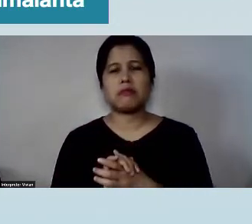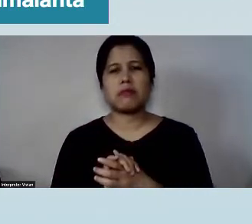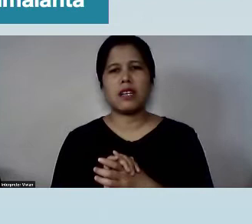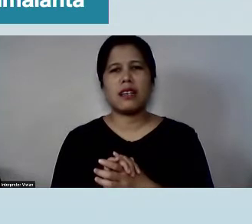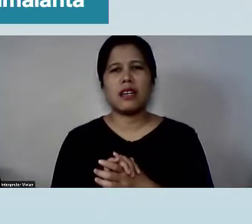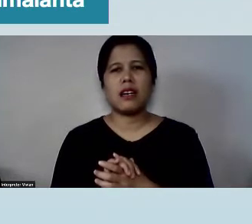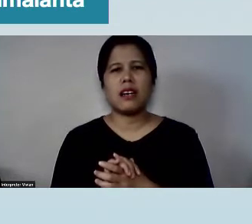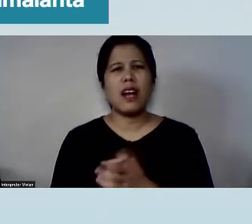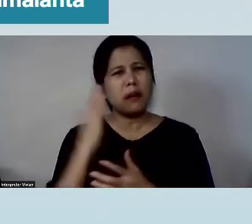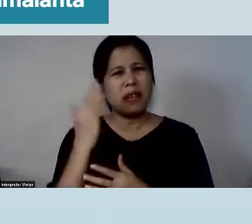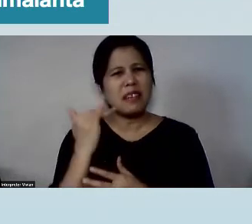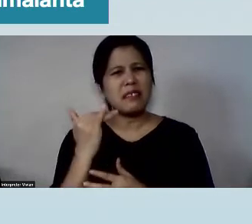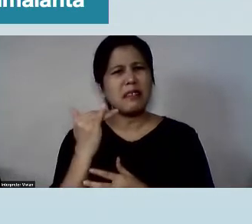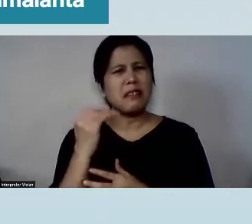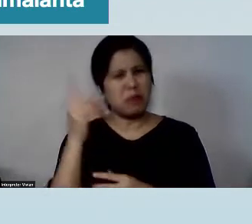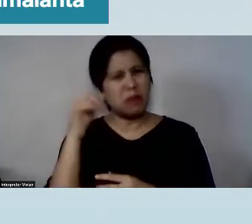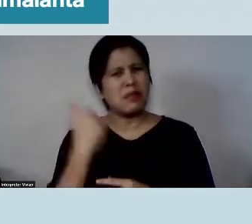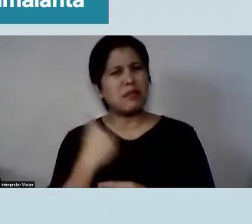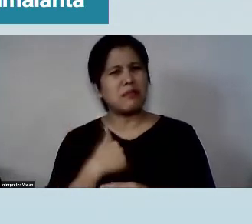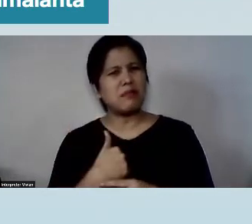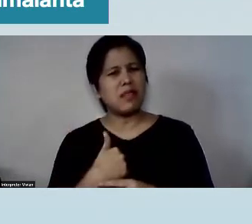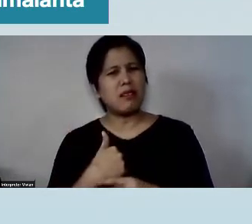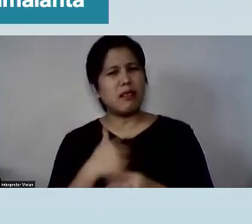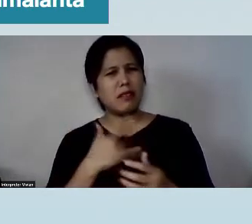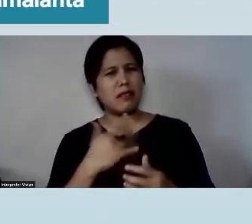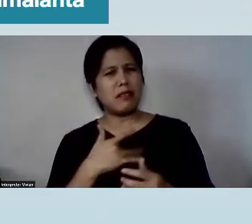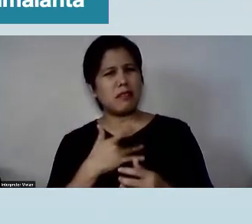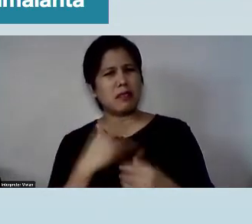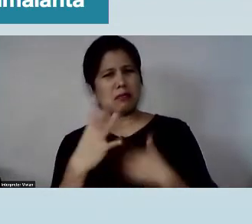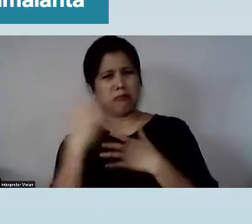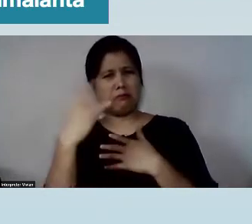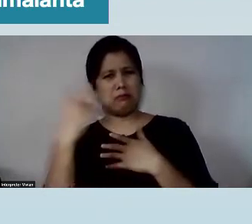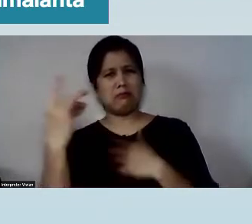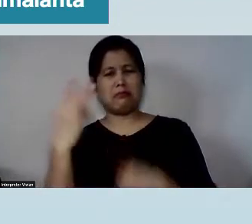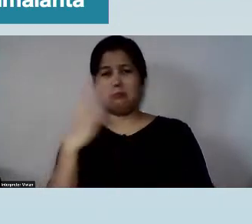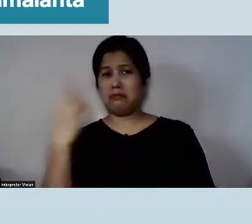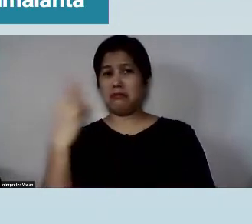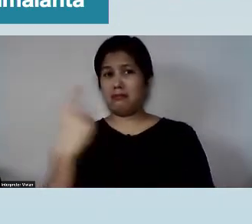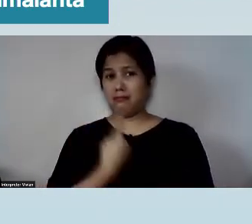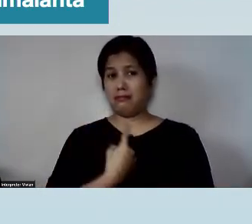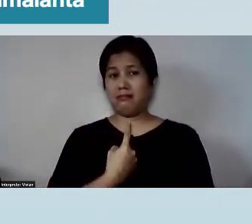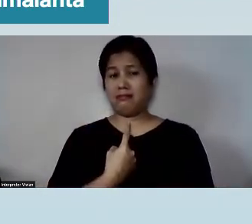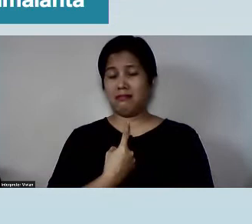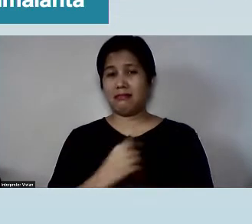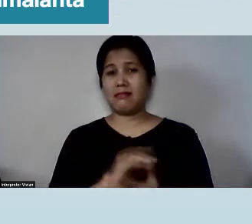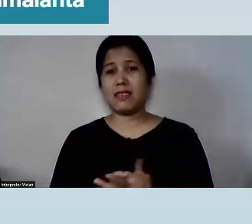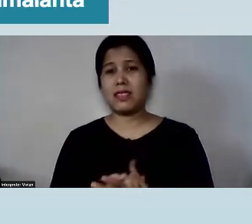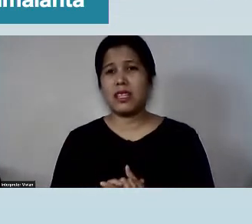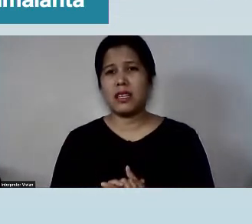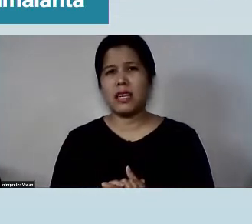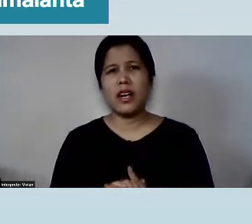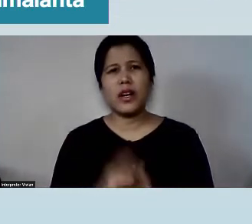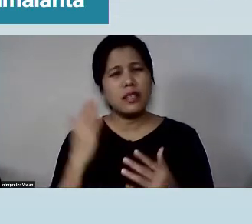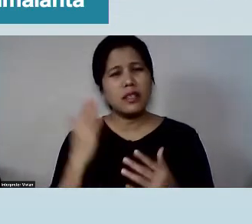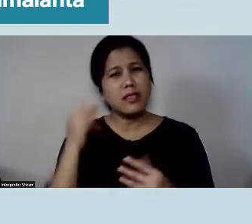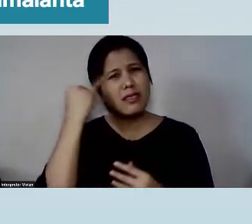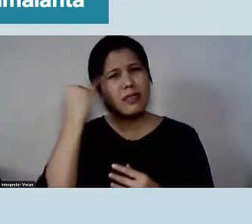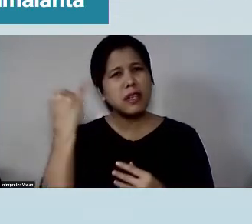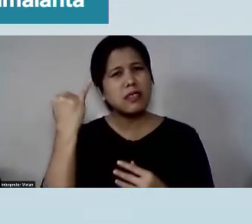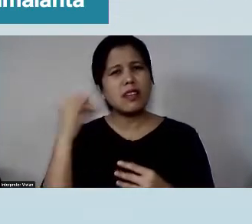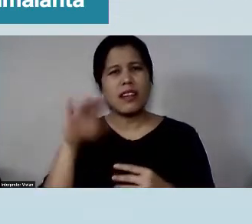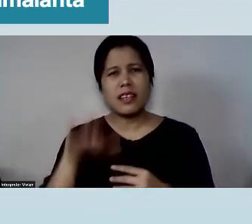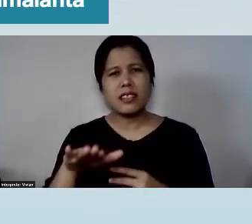feel I'm being picked on. Kaya tuloy, madaling-madaling ma-irita itong batang to, di ba? But can you imagine if a child is